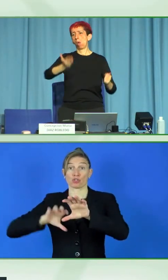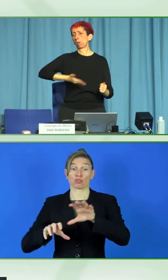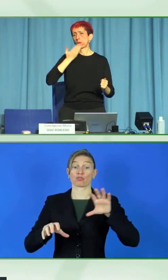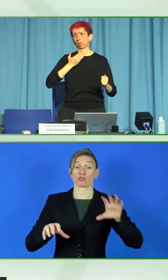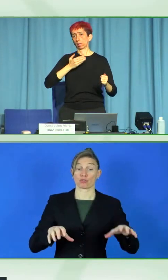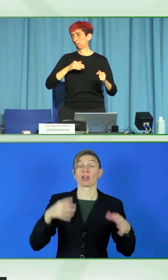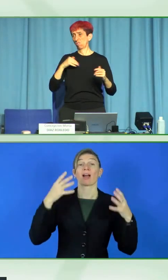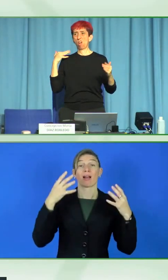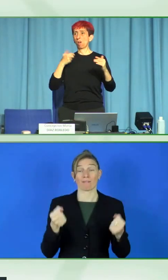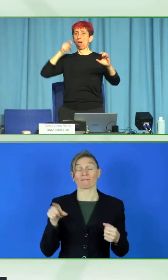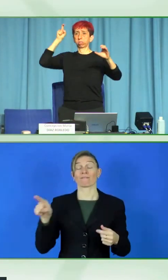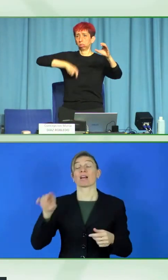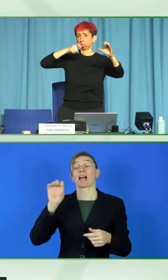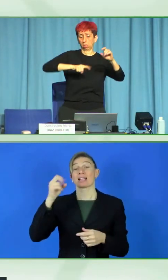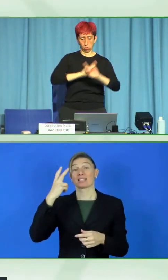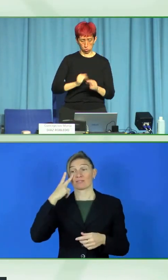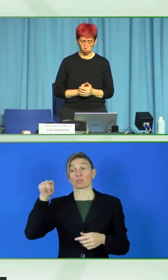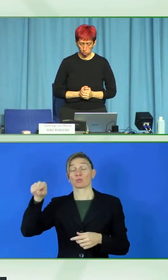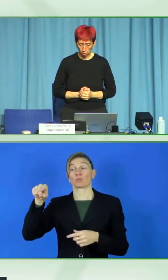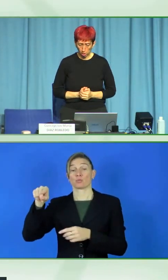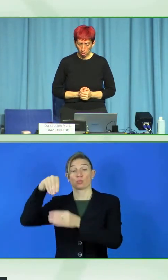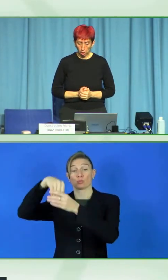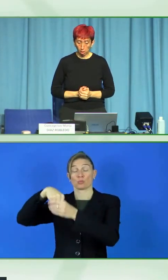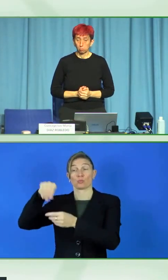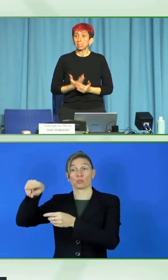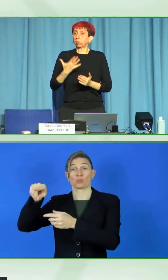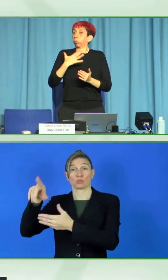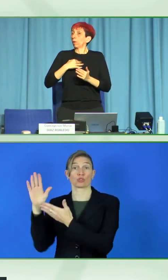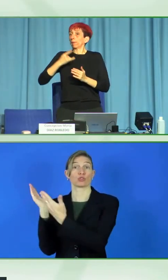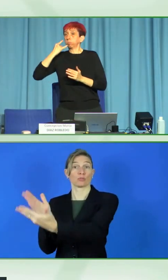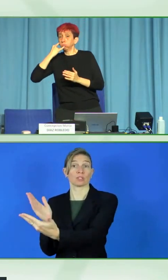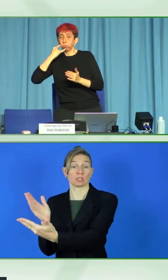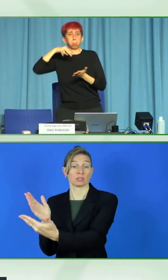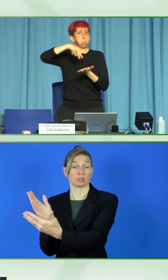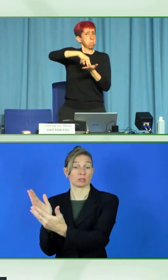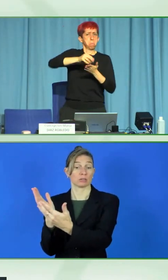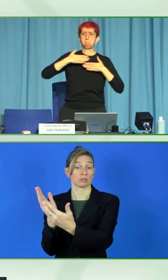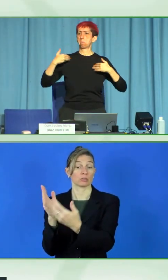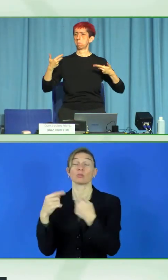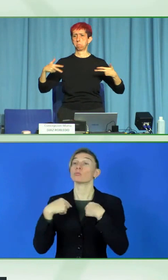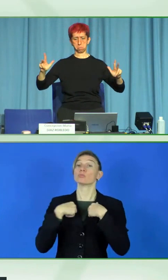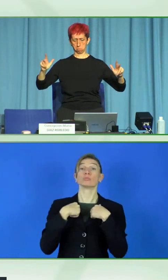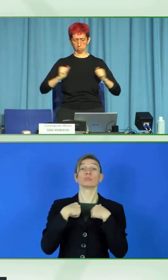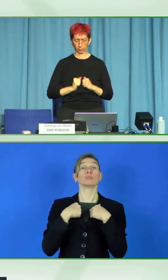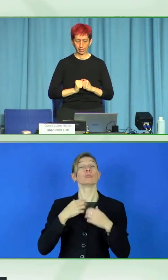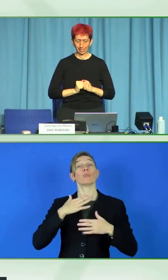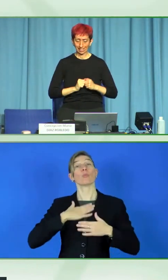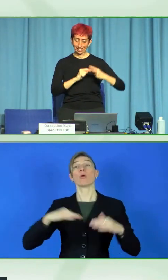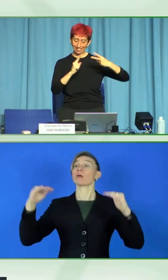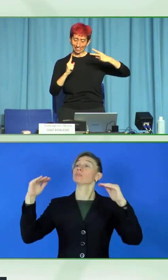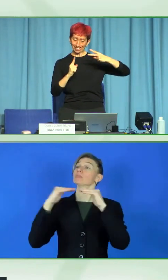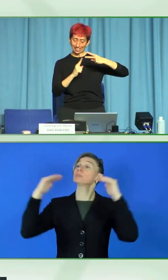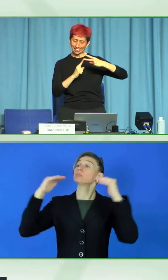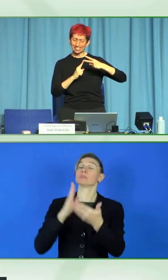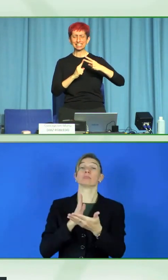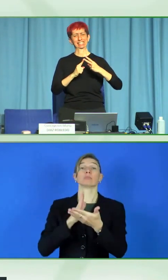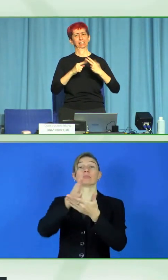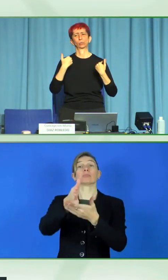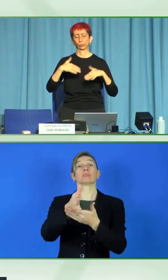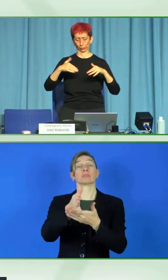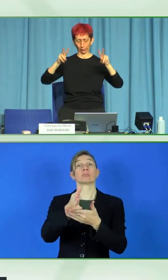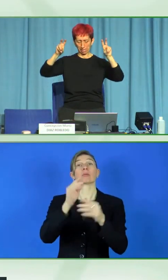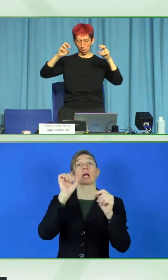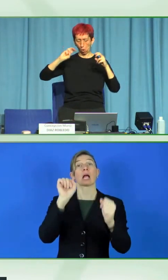their attention services in order for us, deaf people, to have the same rights as citizens.